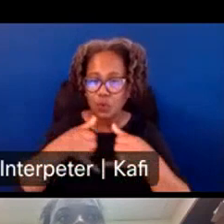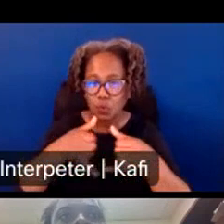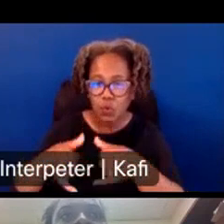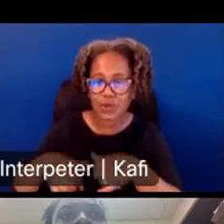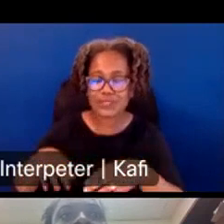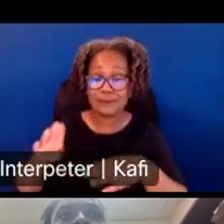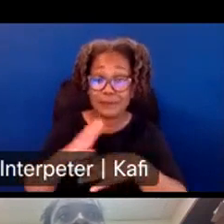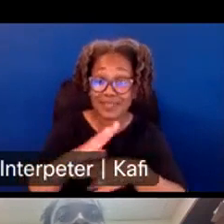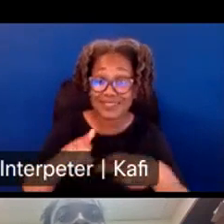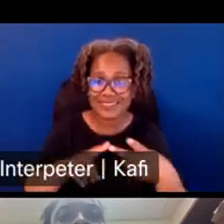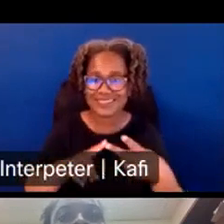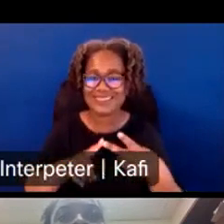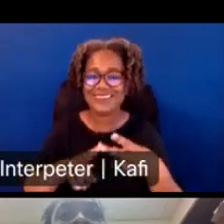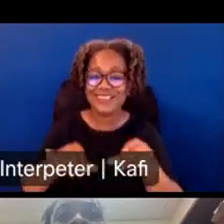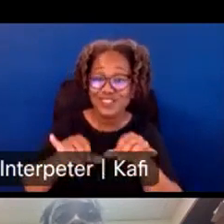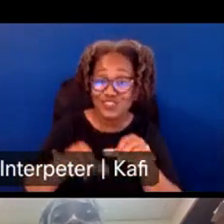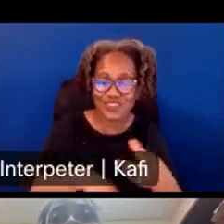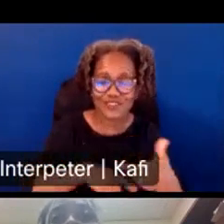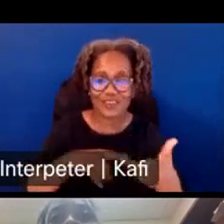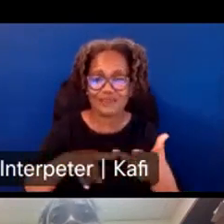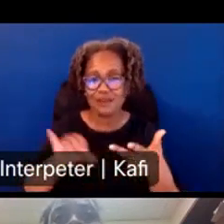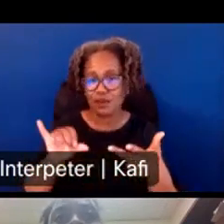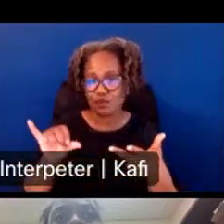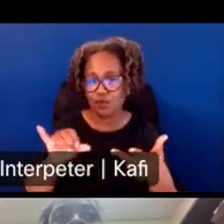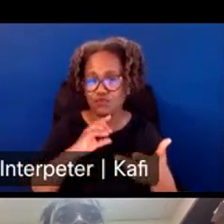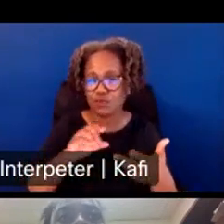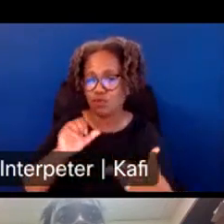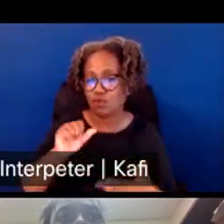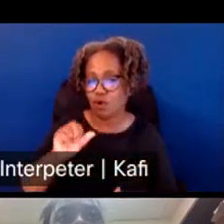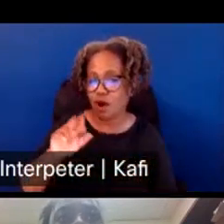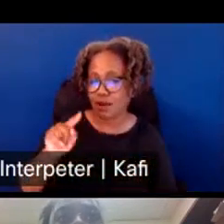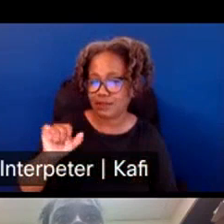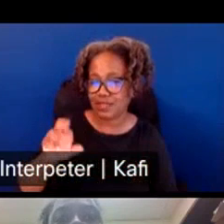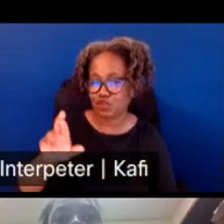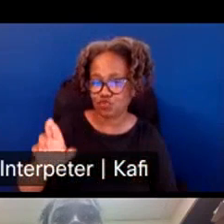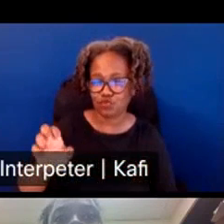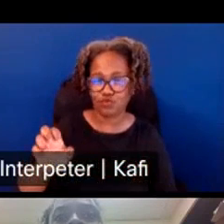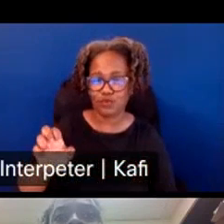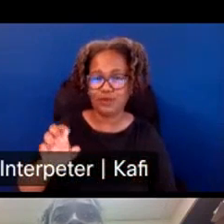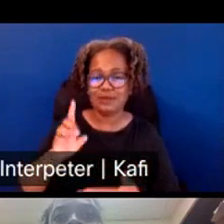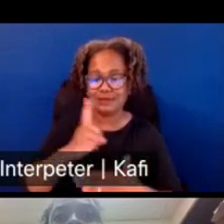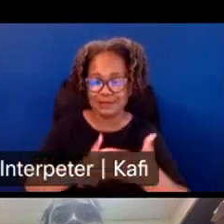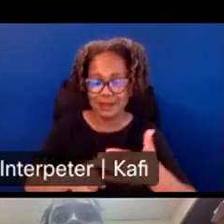architecture, including the Energy Efficient Building Award, the ASHRAE Technology